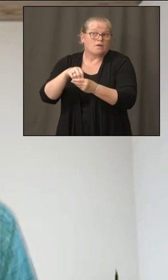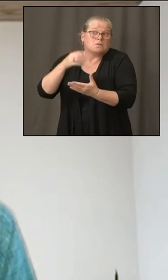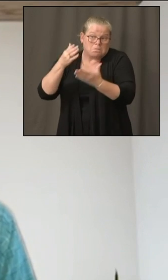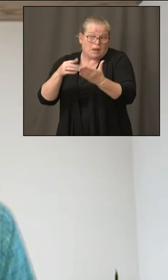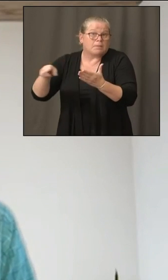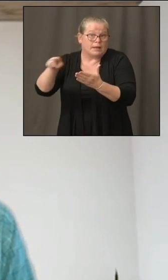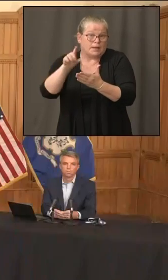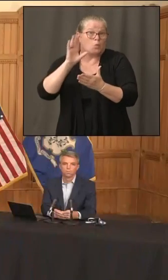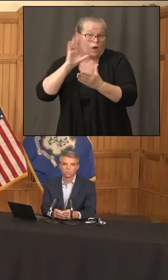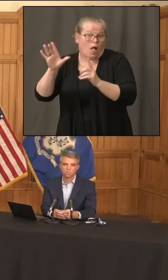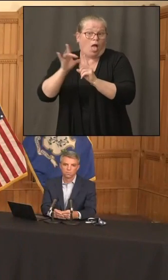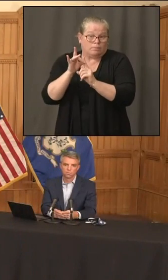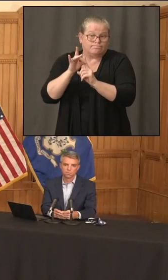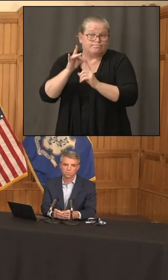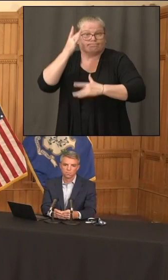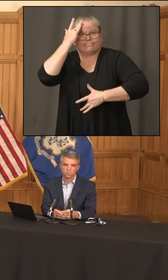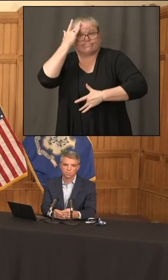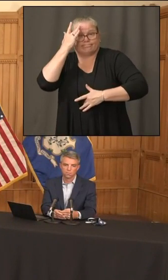Thank you.